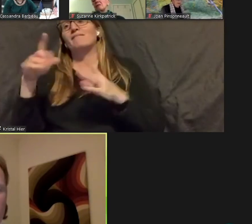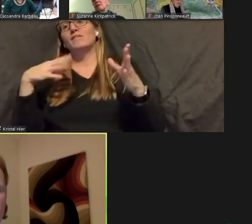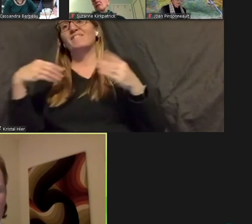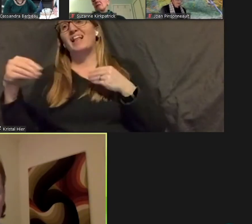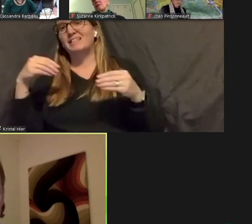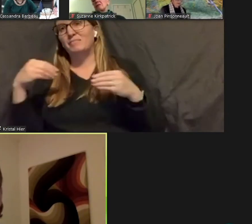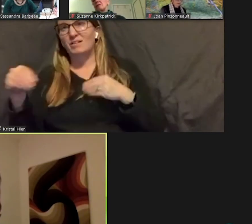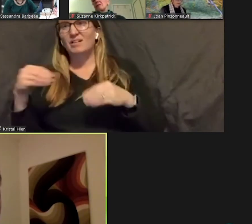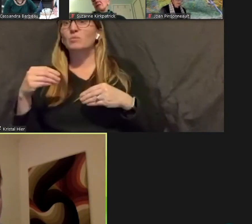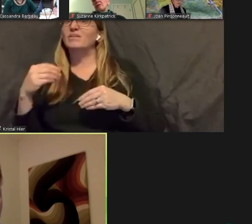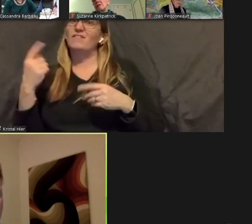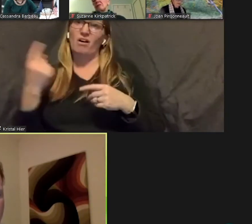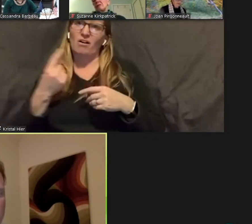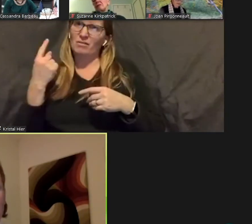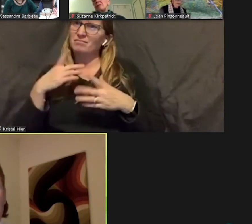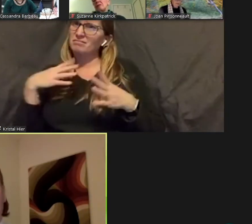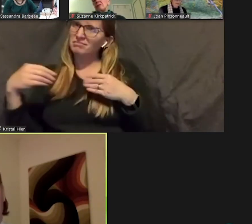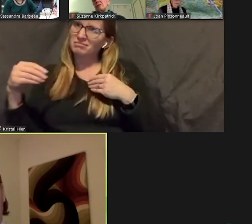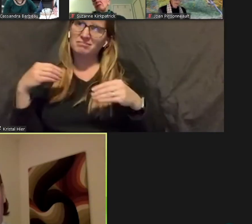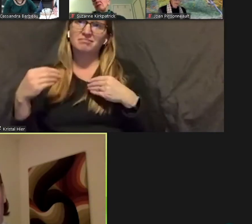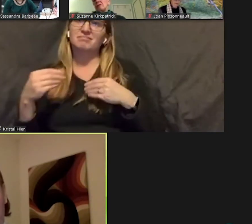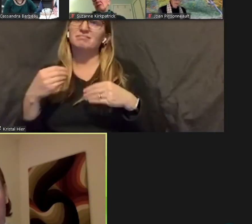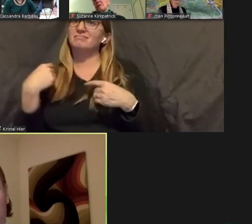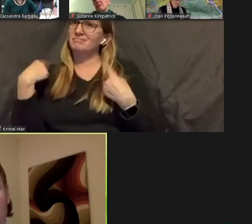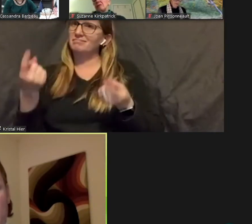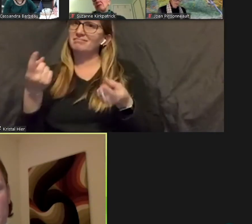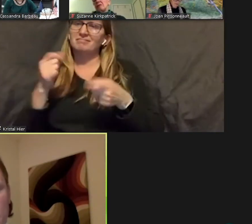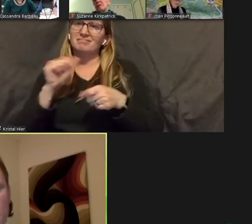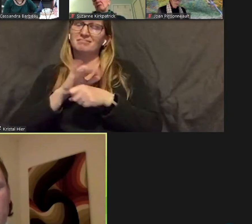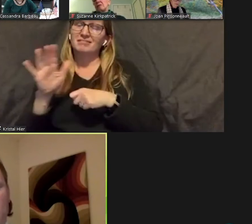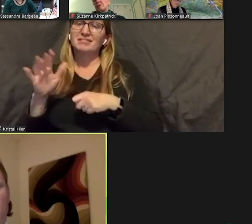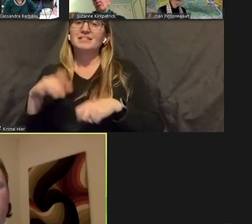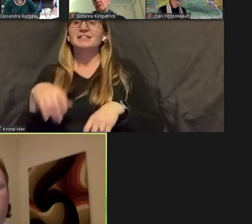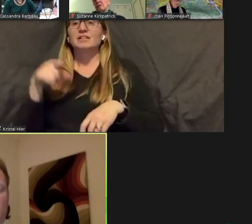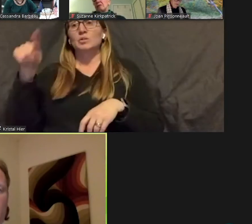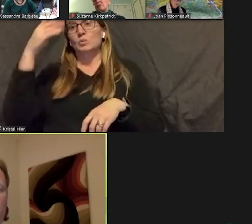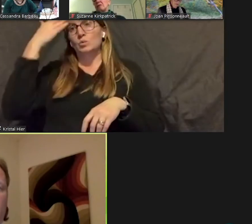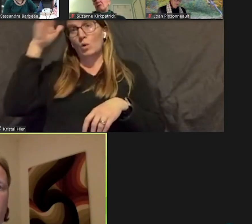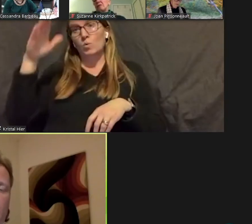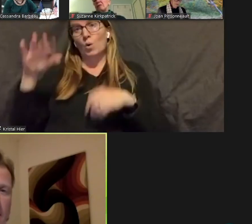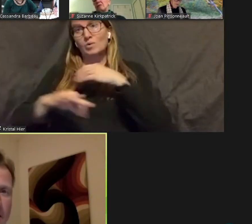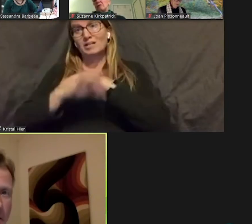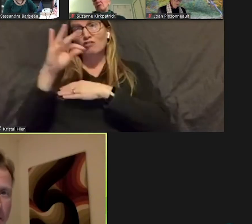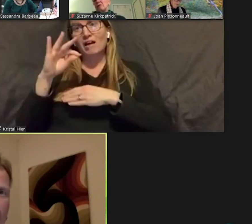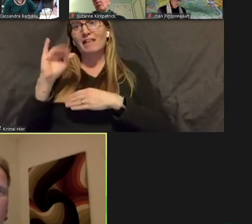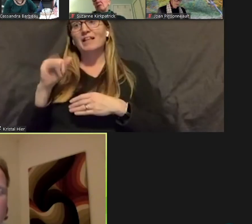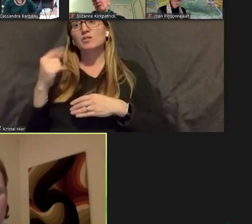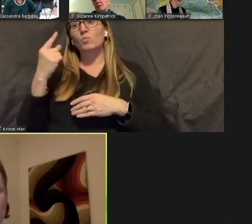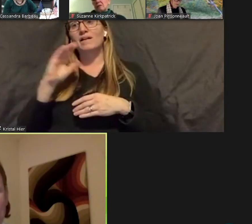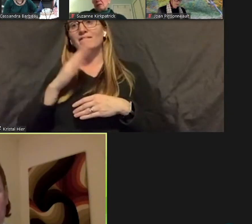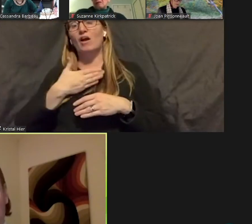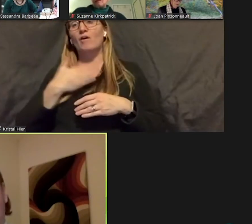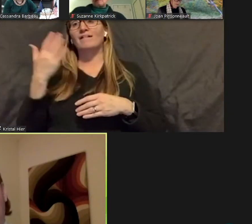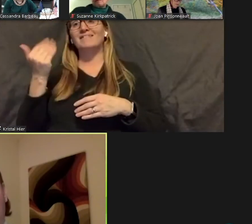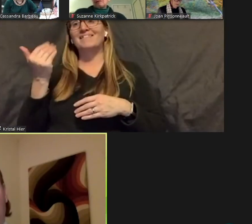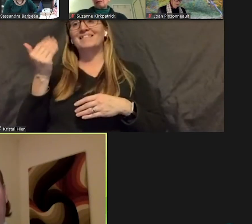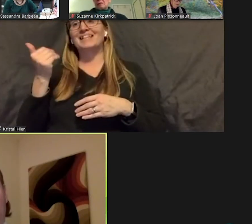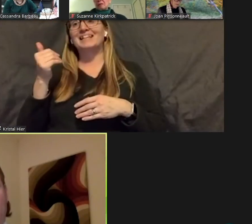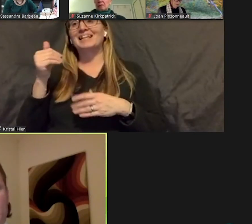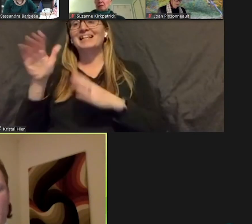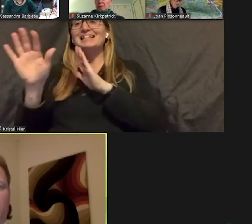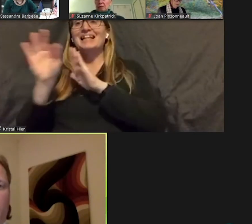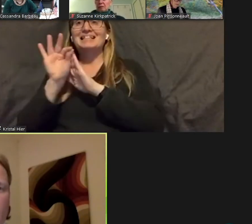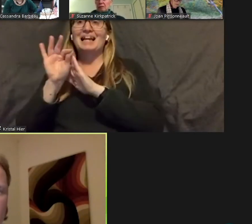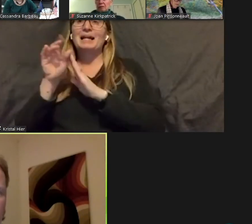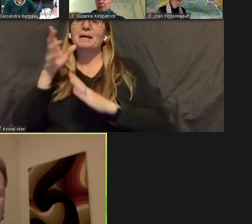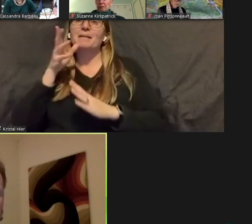what feels like far too long. For those of you unfamiliar with Sunrise, it is one of the 15 designated parent-child centers